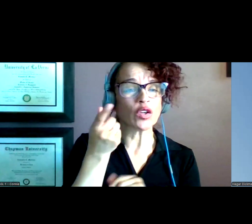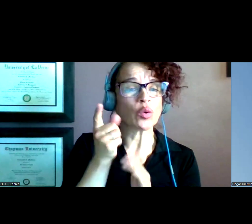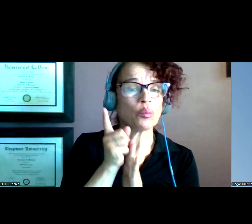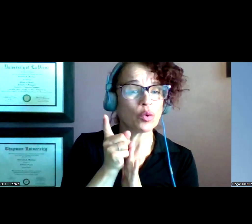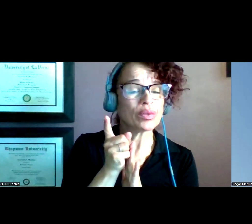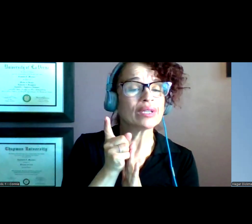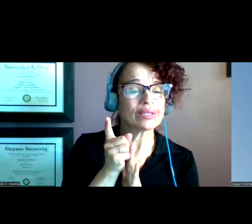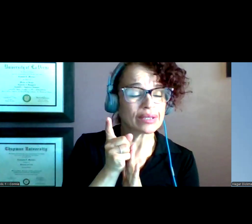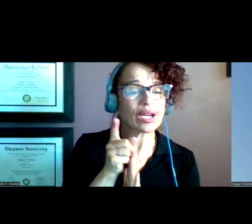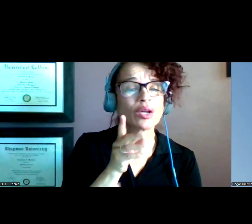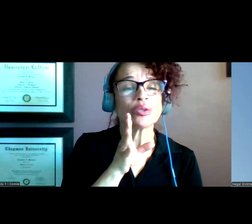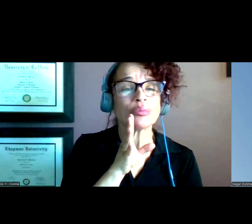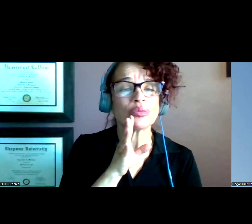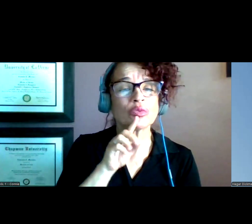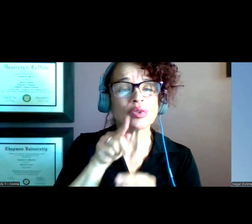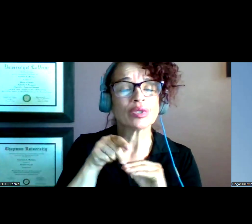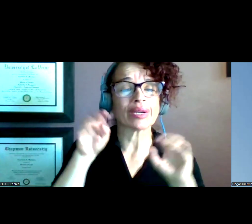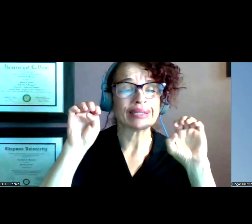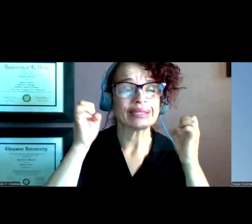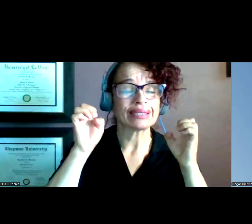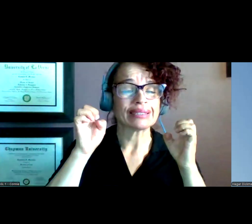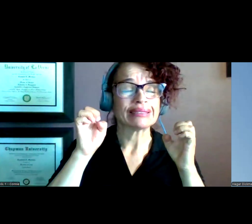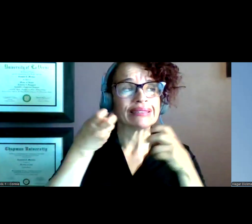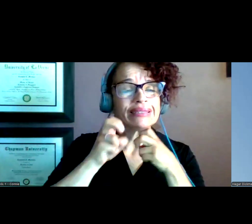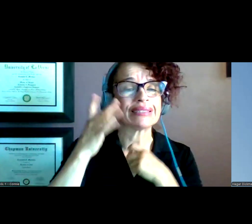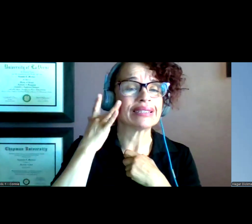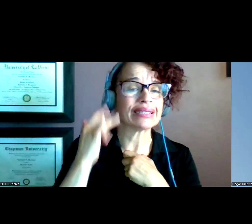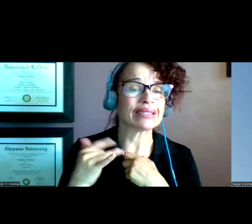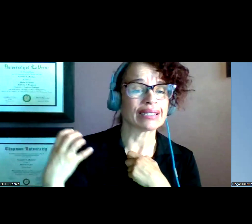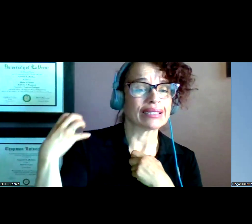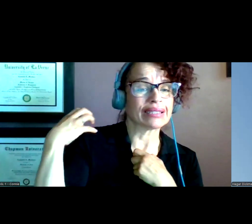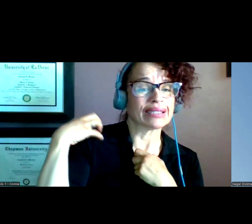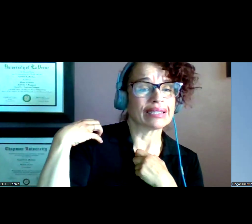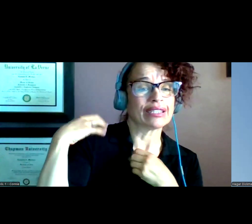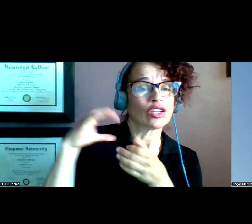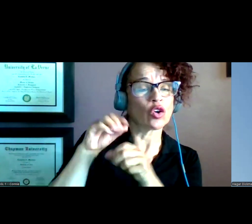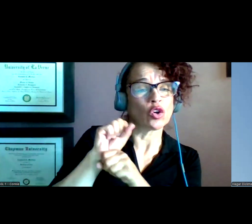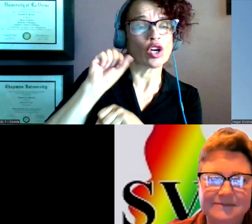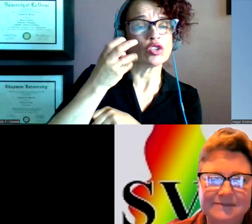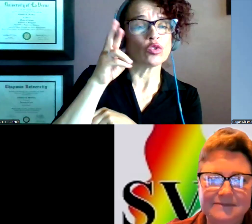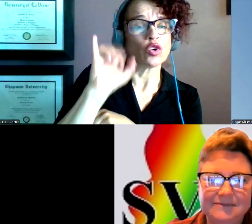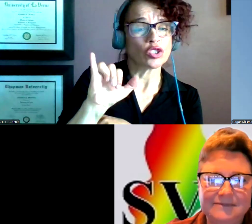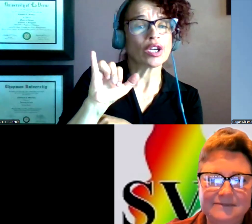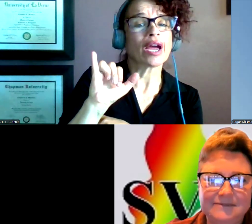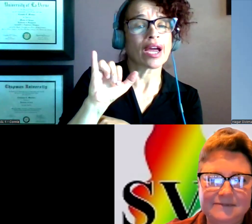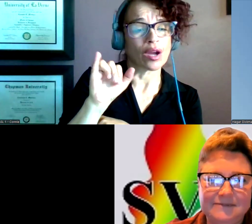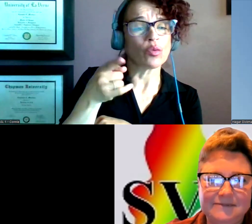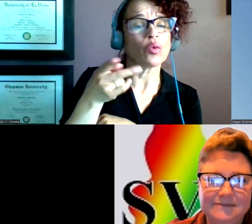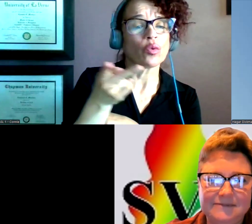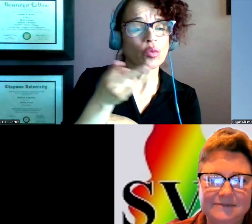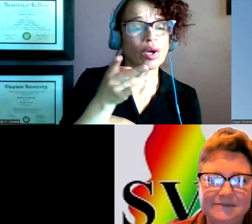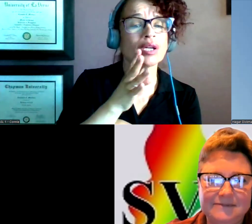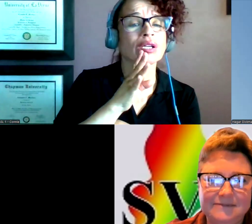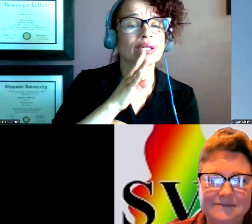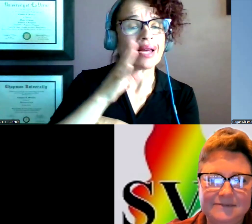moments to speak about some urgent issues in California, and my co-chair Sherry is also going to speak with